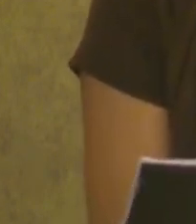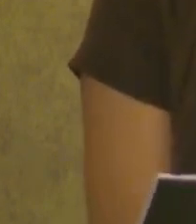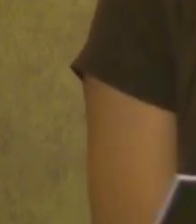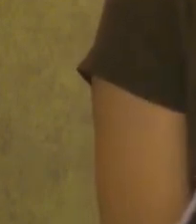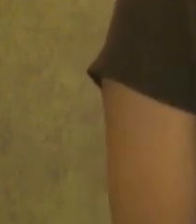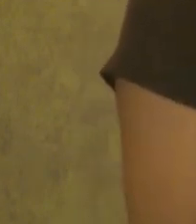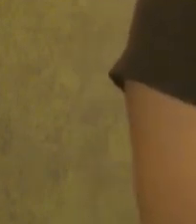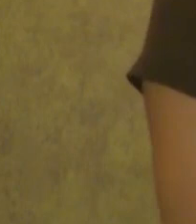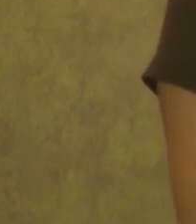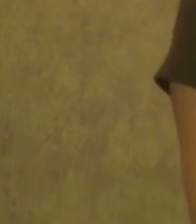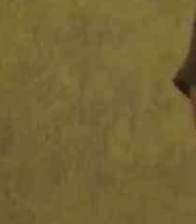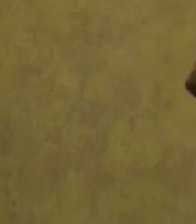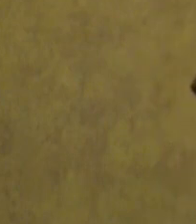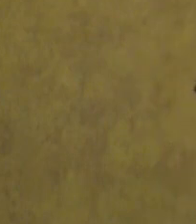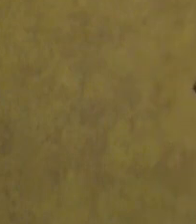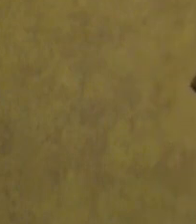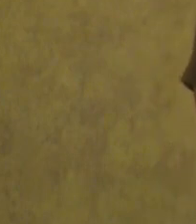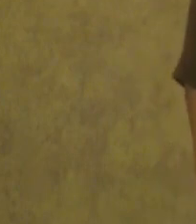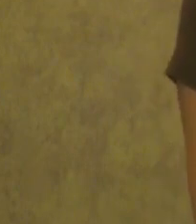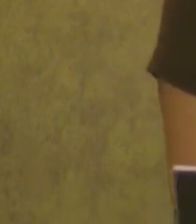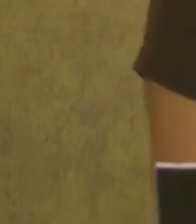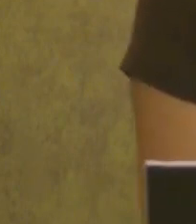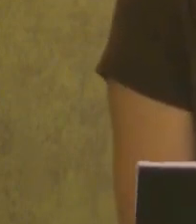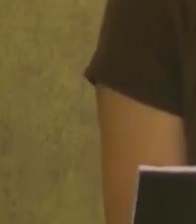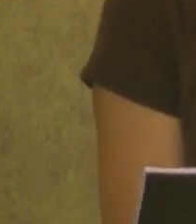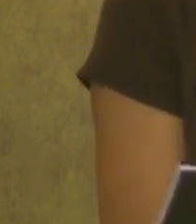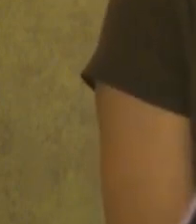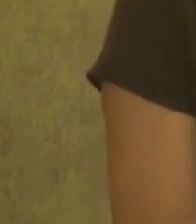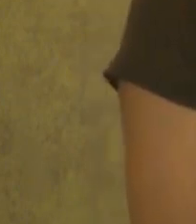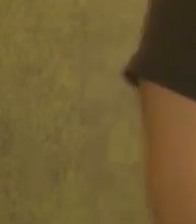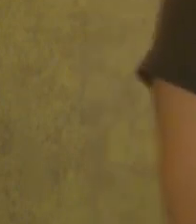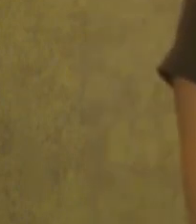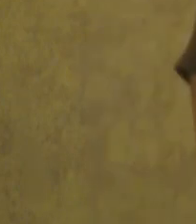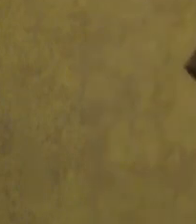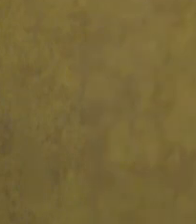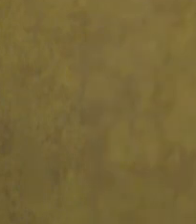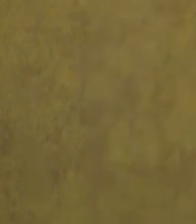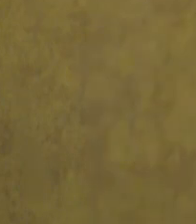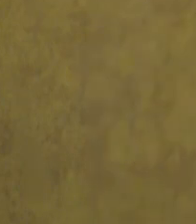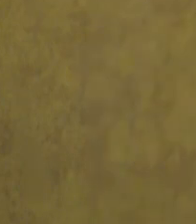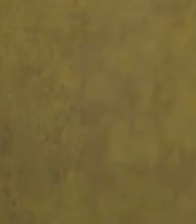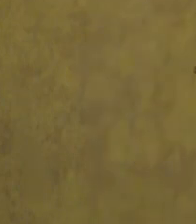as your hearts are filled with